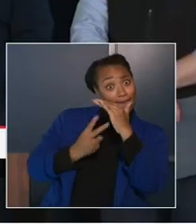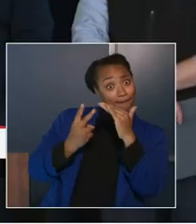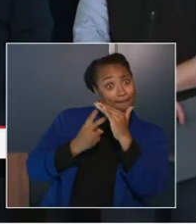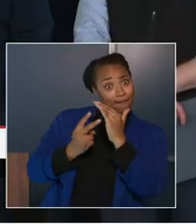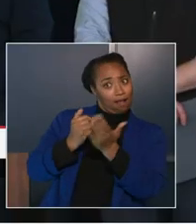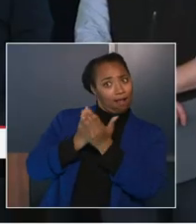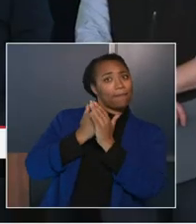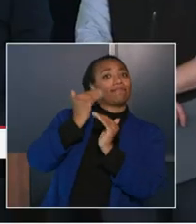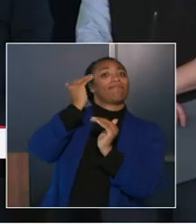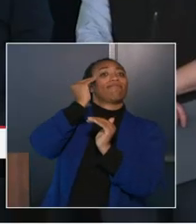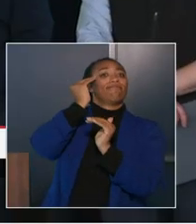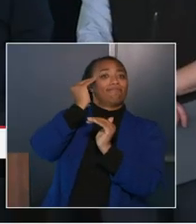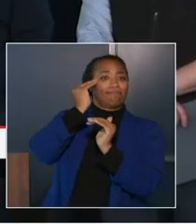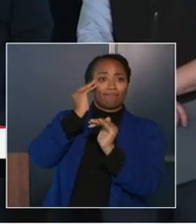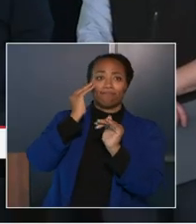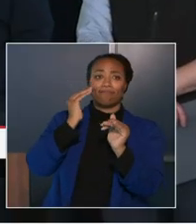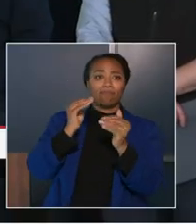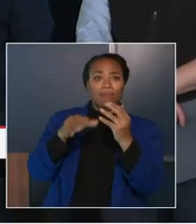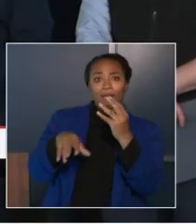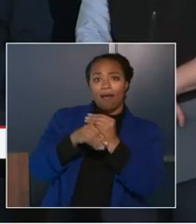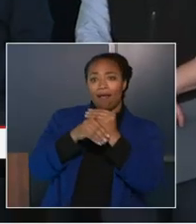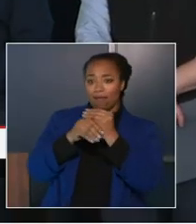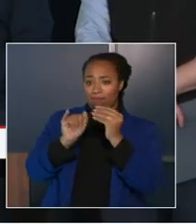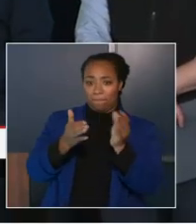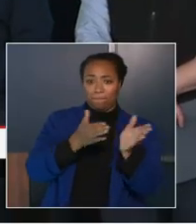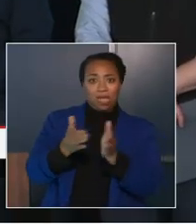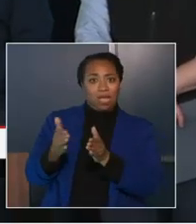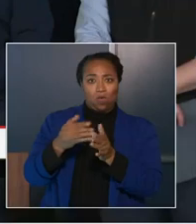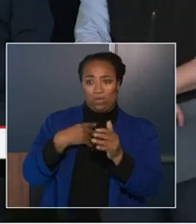our planning process.